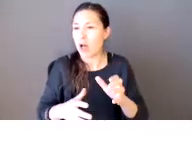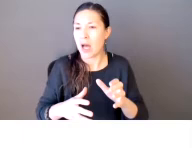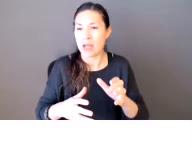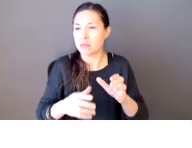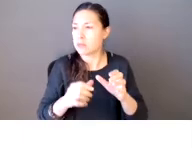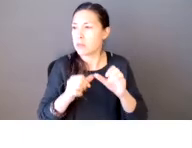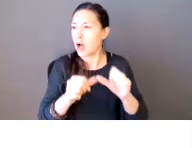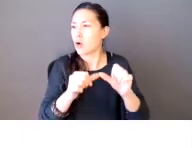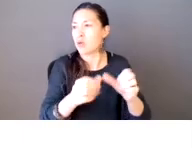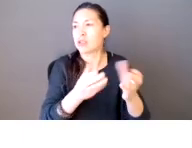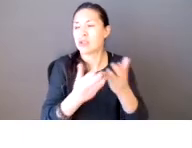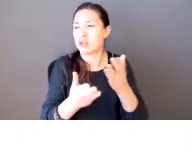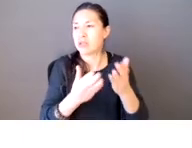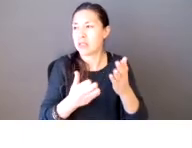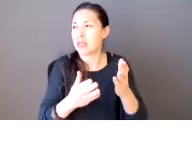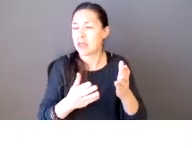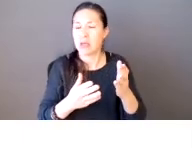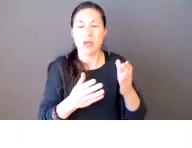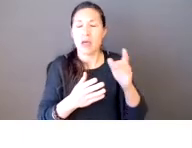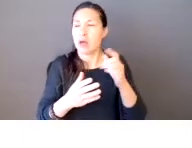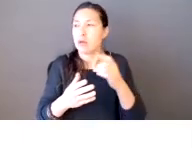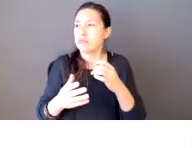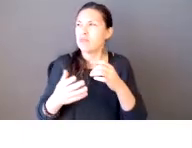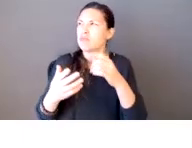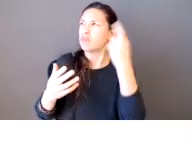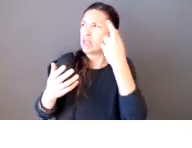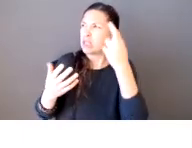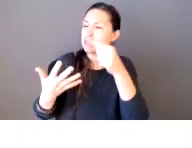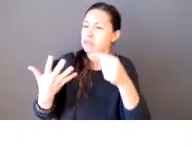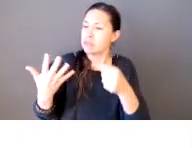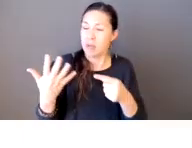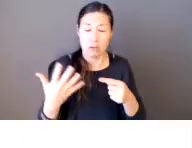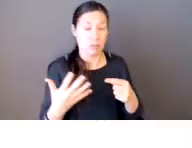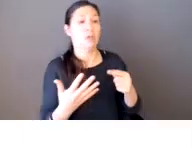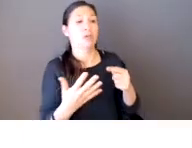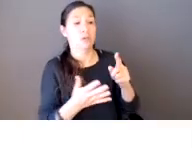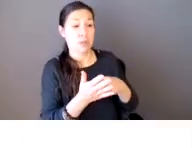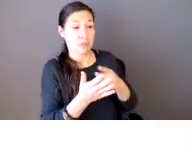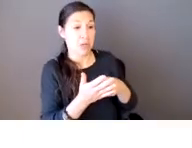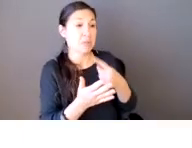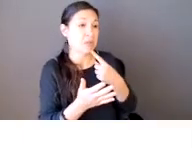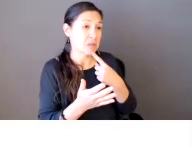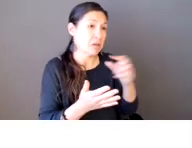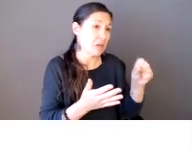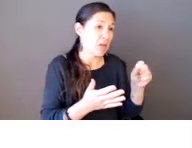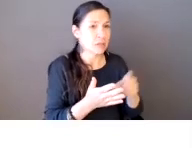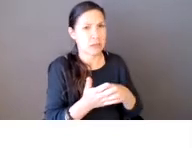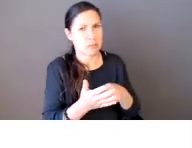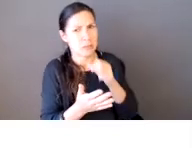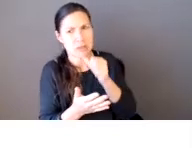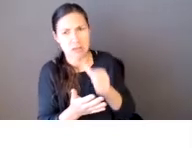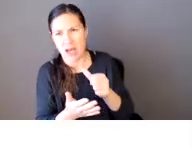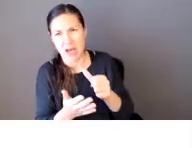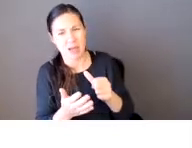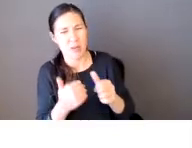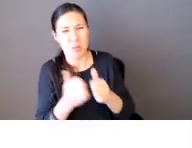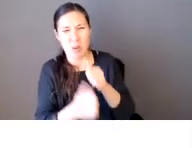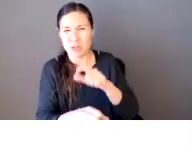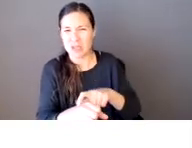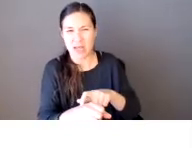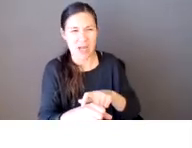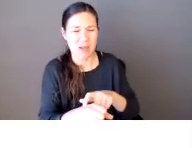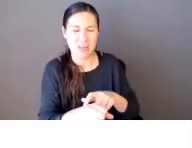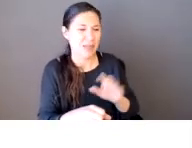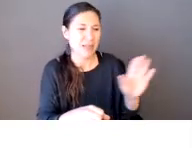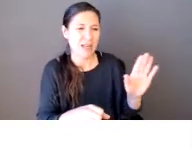or no. Sometimes I agree with them and it doesn't go into ongoing. More often than not, I will say, I want you to